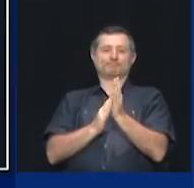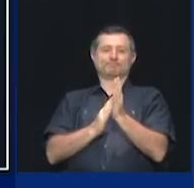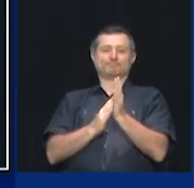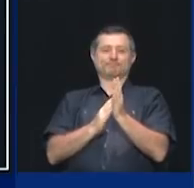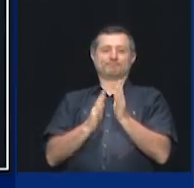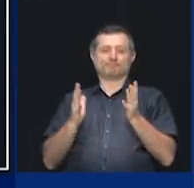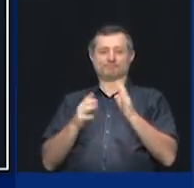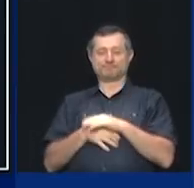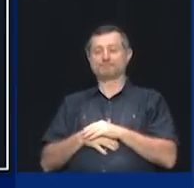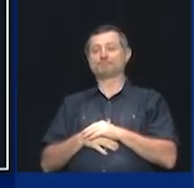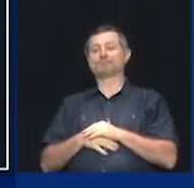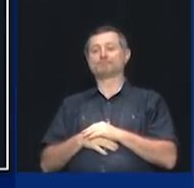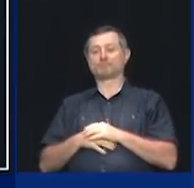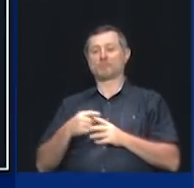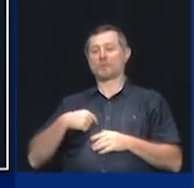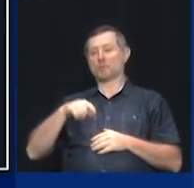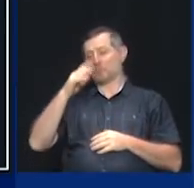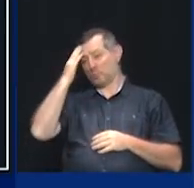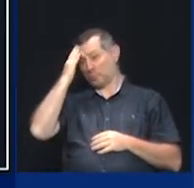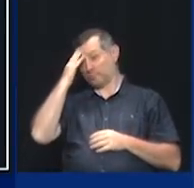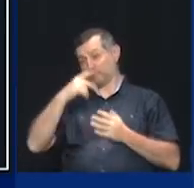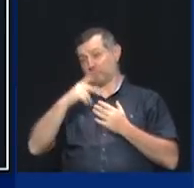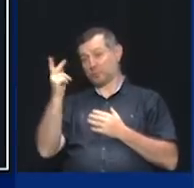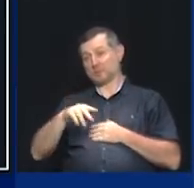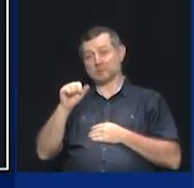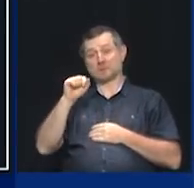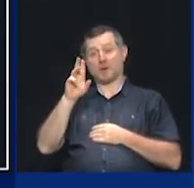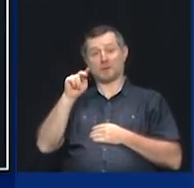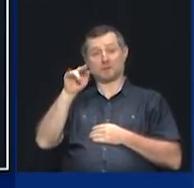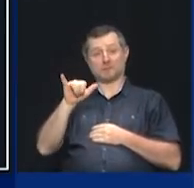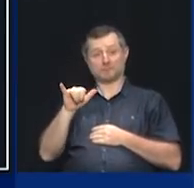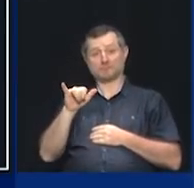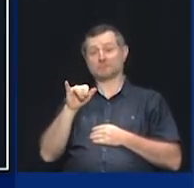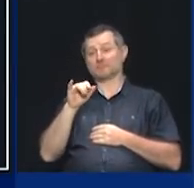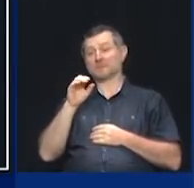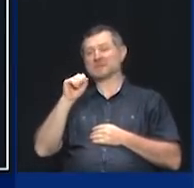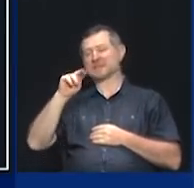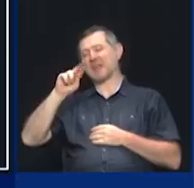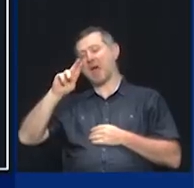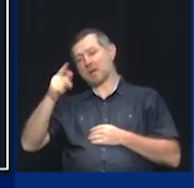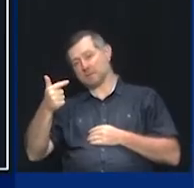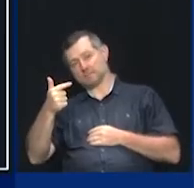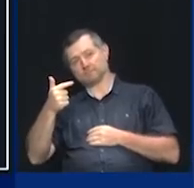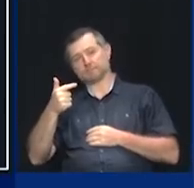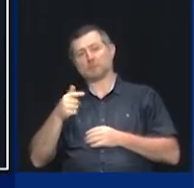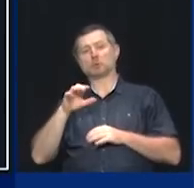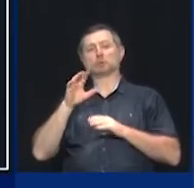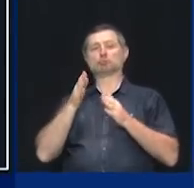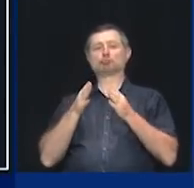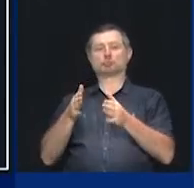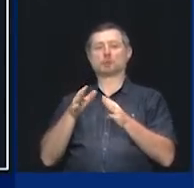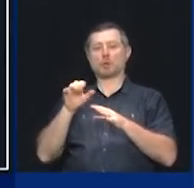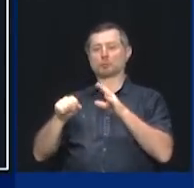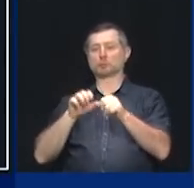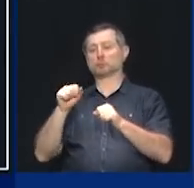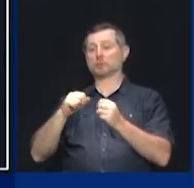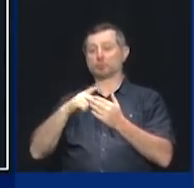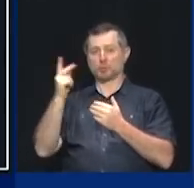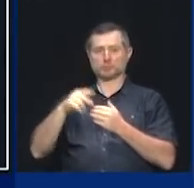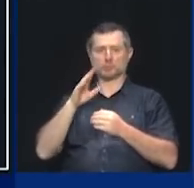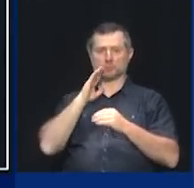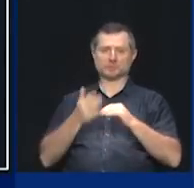We know that SNUG programs work and outreach programs work. We're going to increase them by